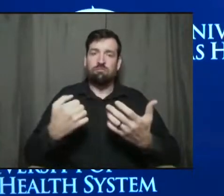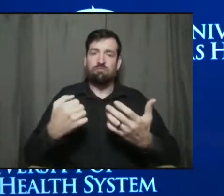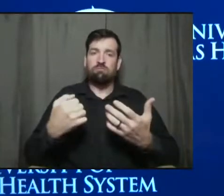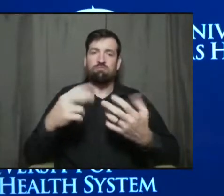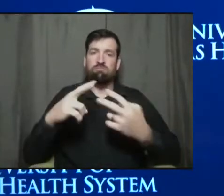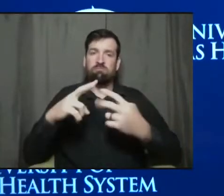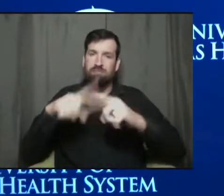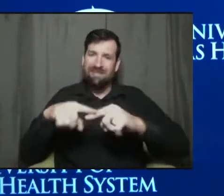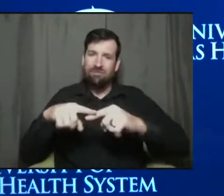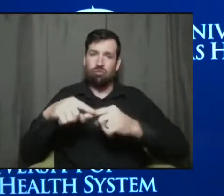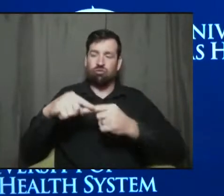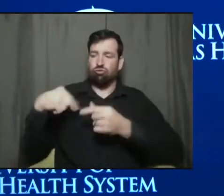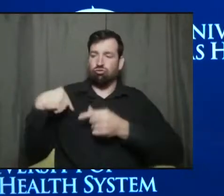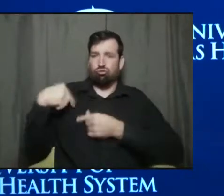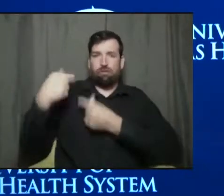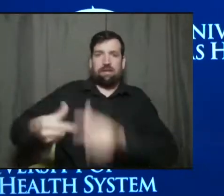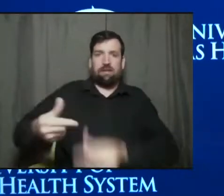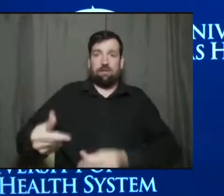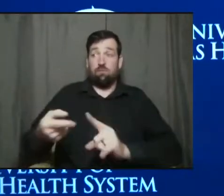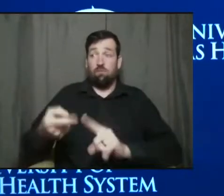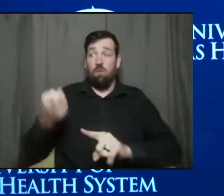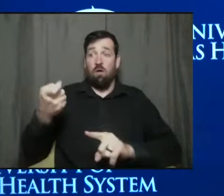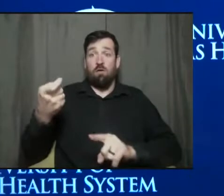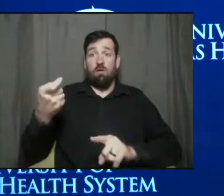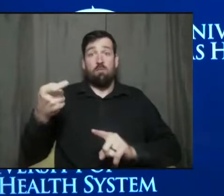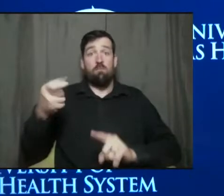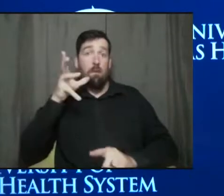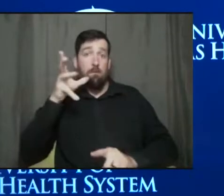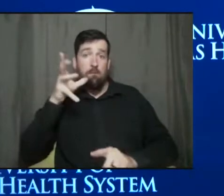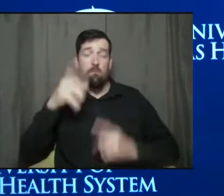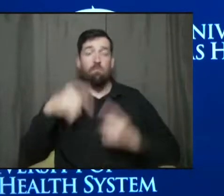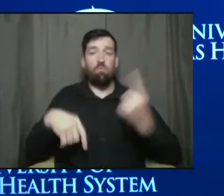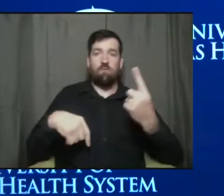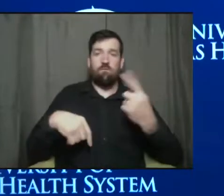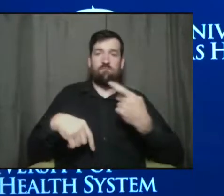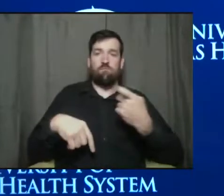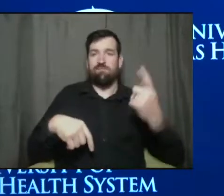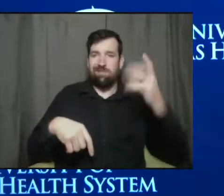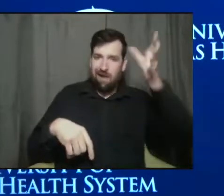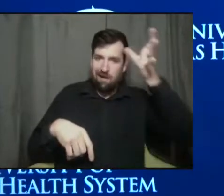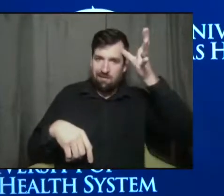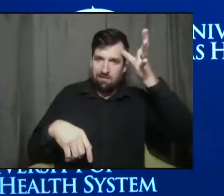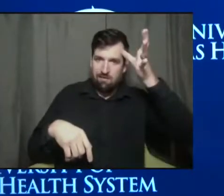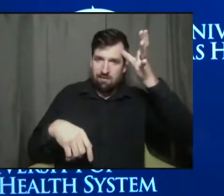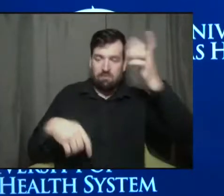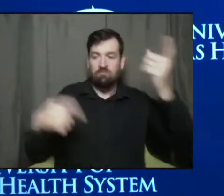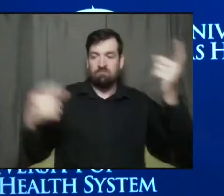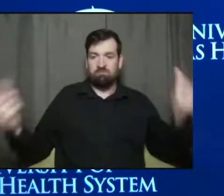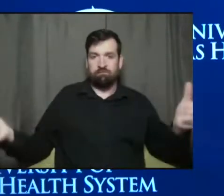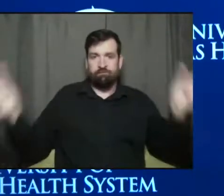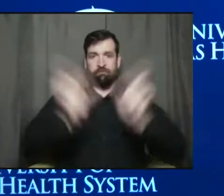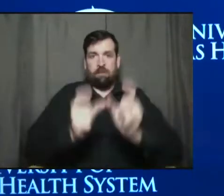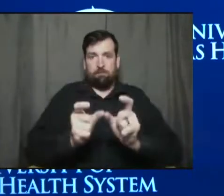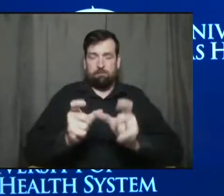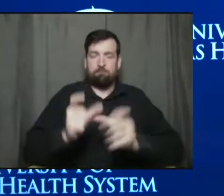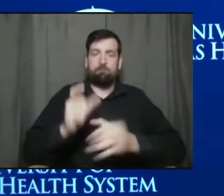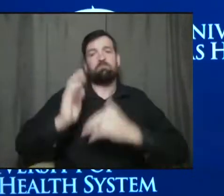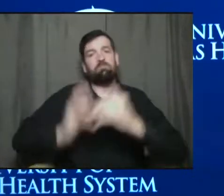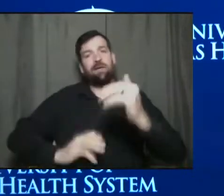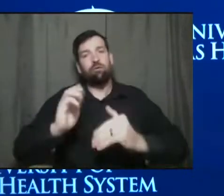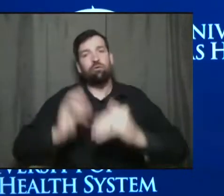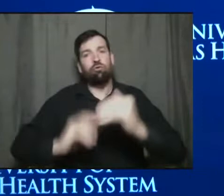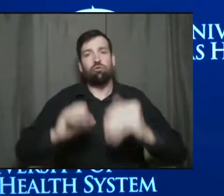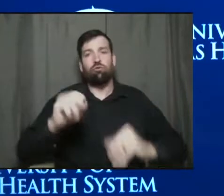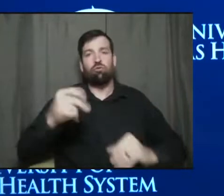your mom and one gene from your dad. And then those two genes have to work together to build that protein. These are the